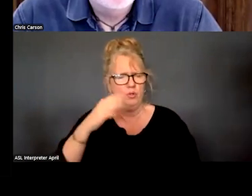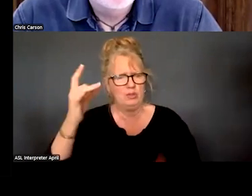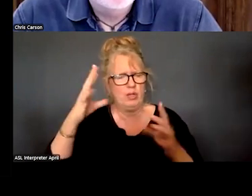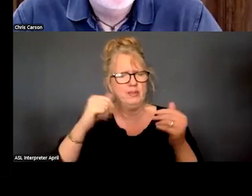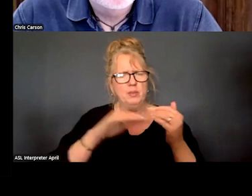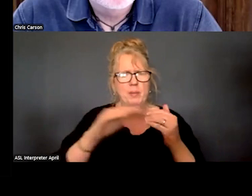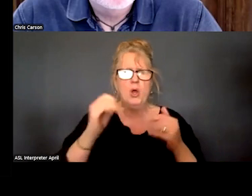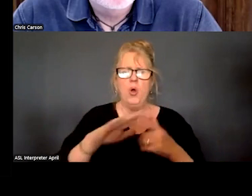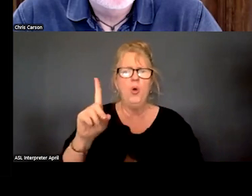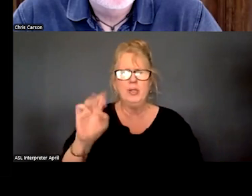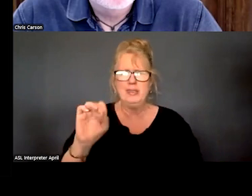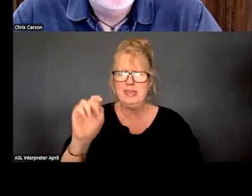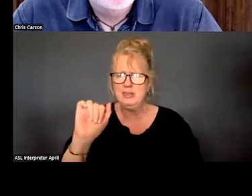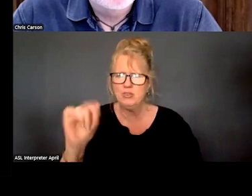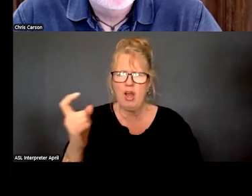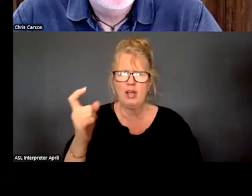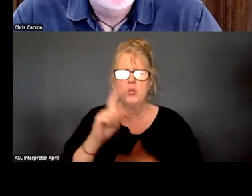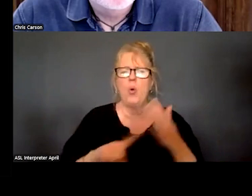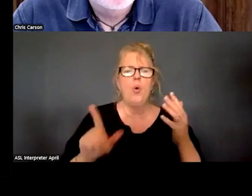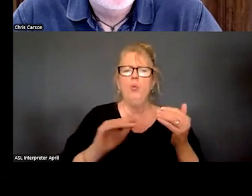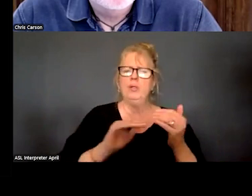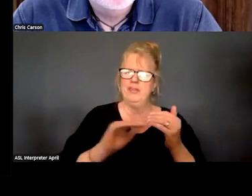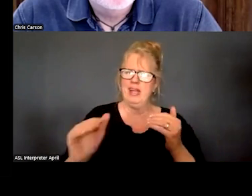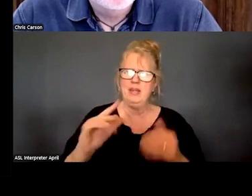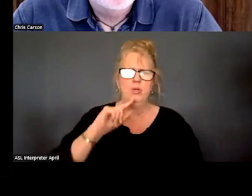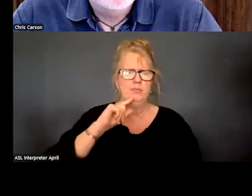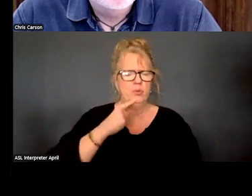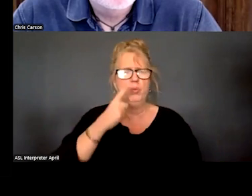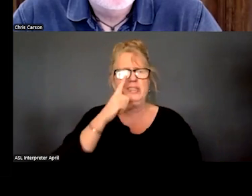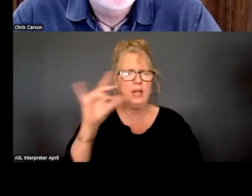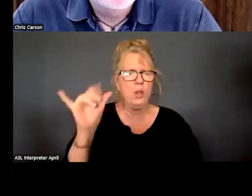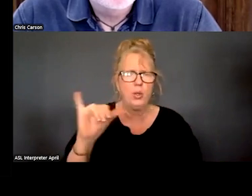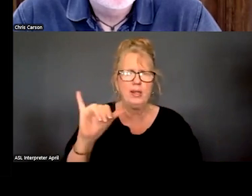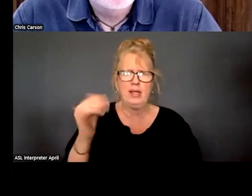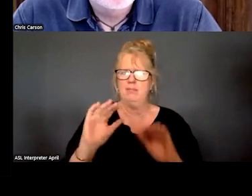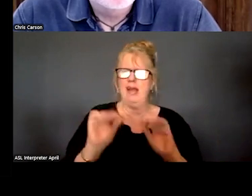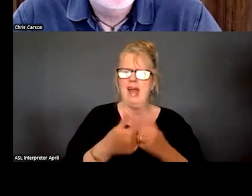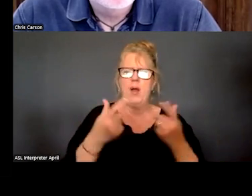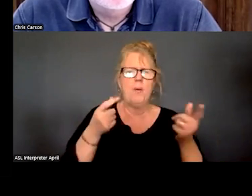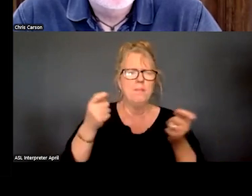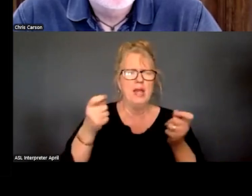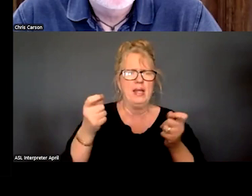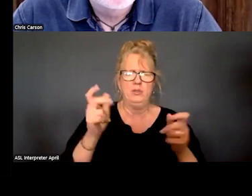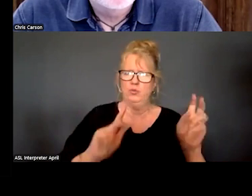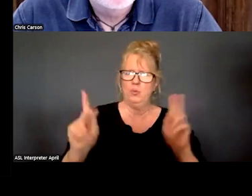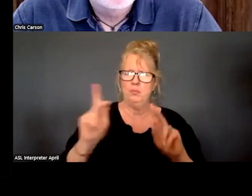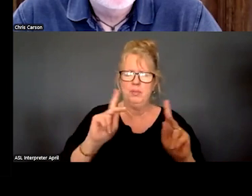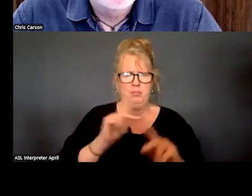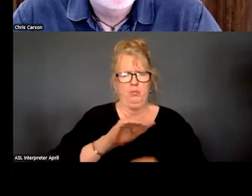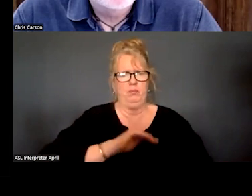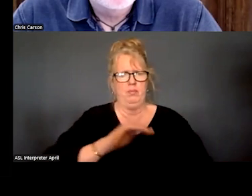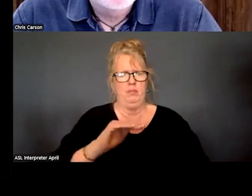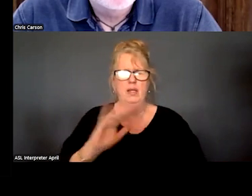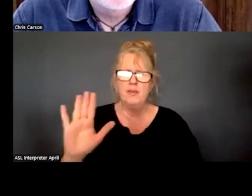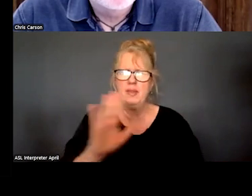inpatient or detox programs. What does the level of that acuity look like? And how do you manage so people are having their needs met and